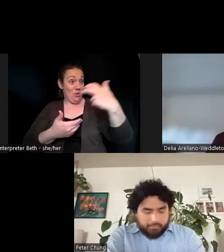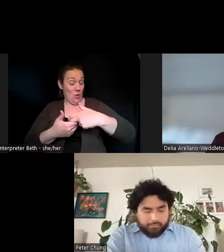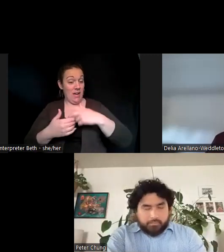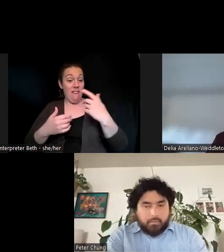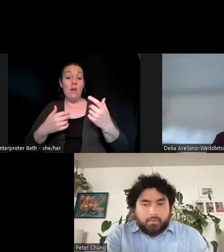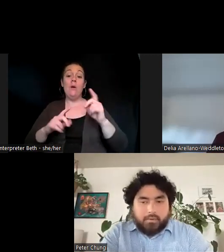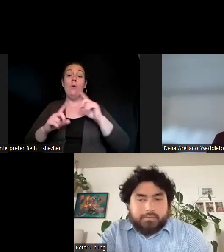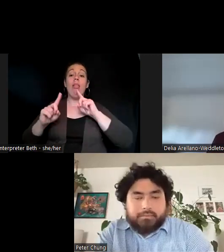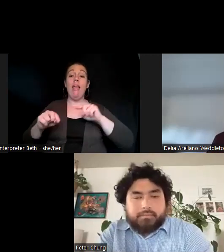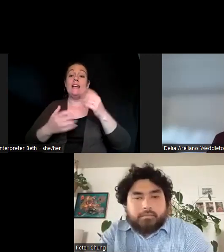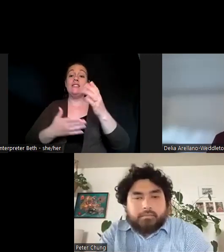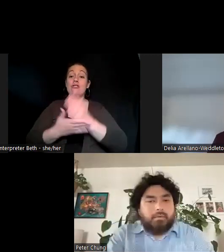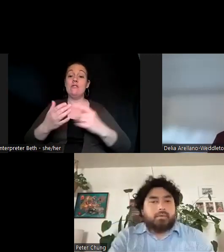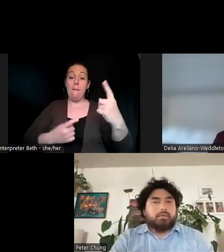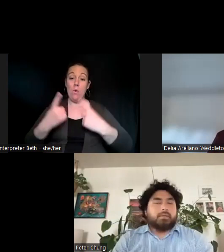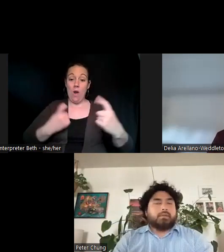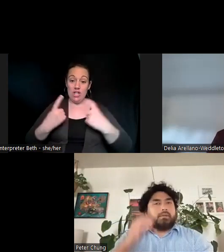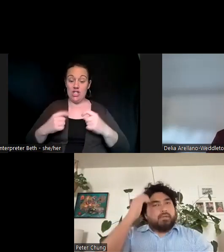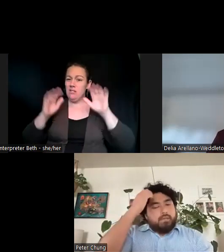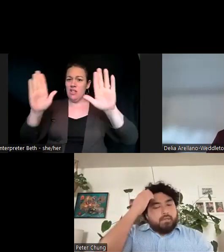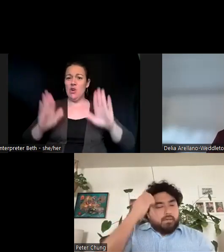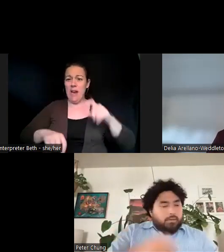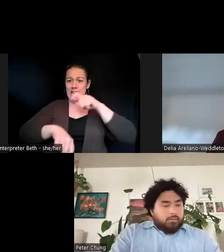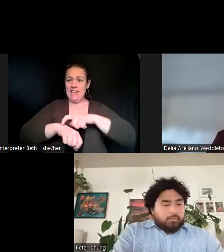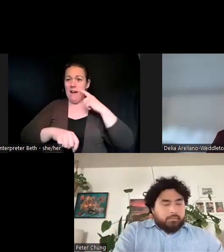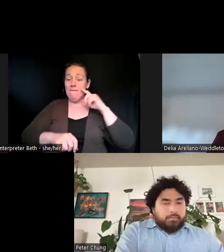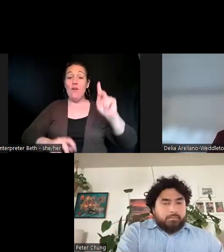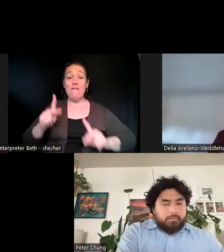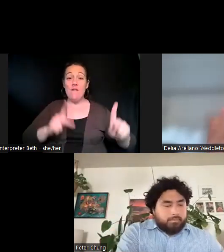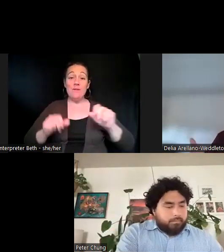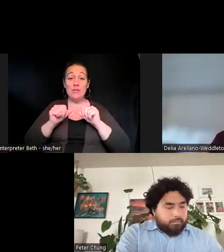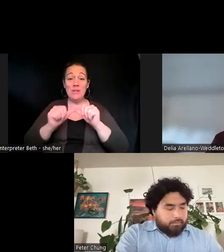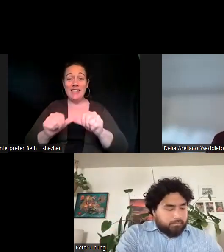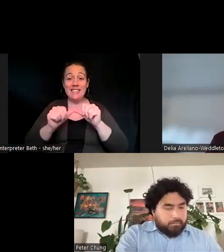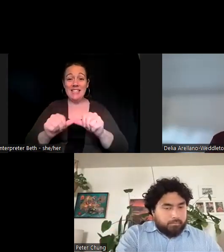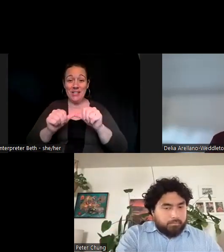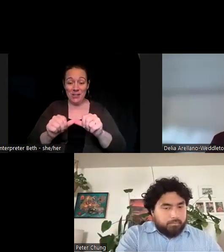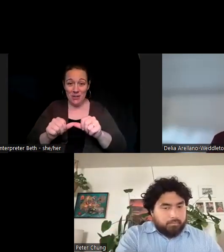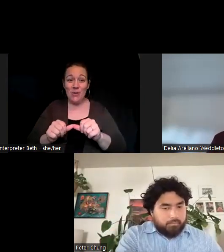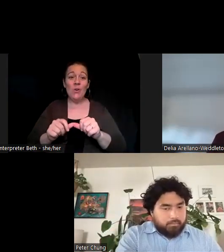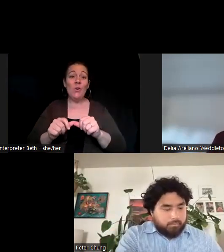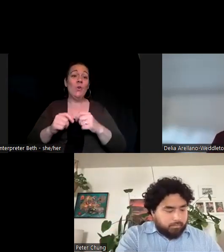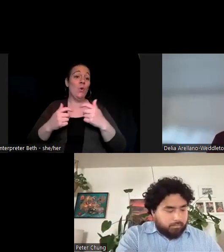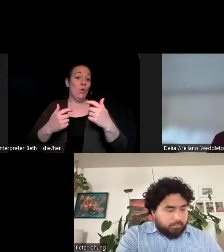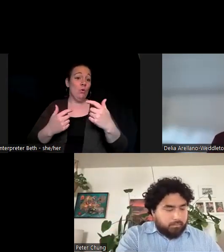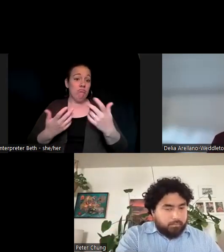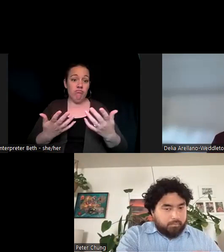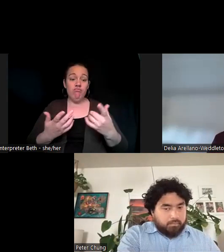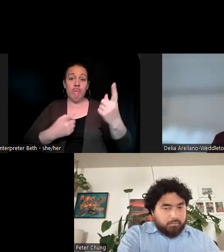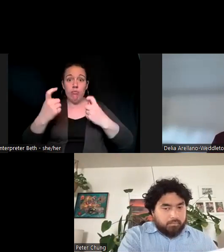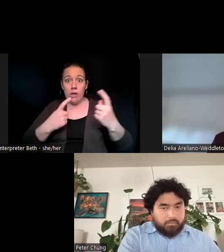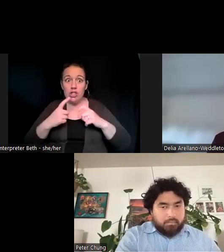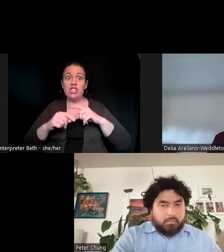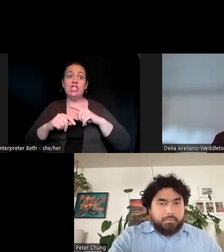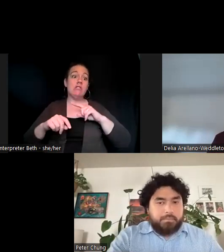a wonderful time for folks to continue sending questions via the Q&A.